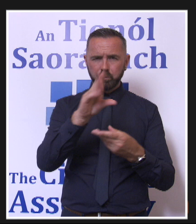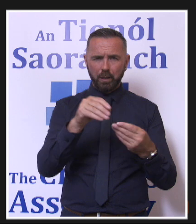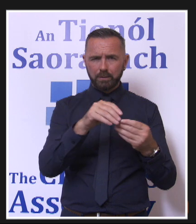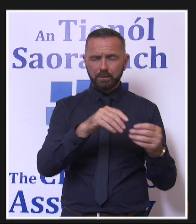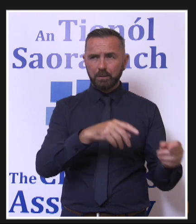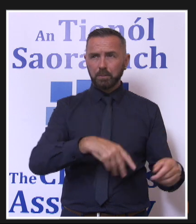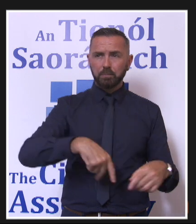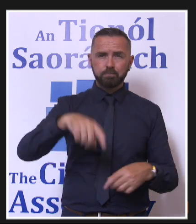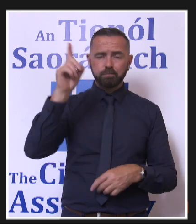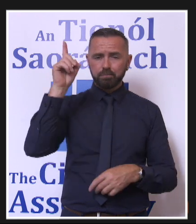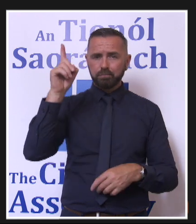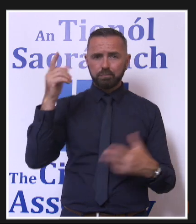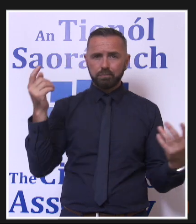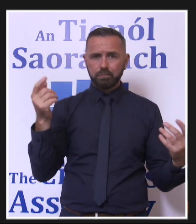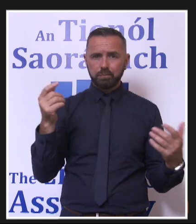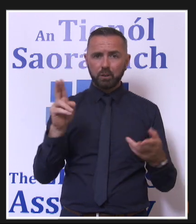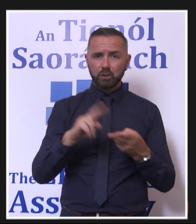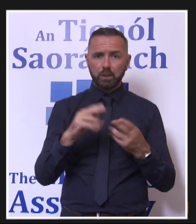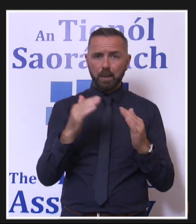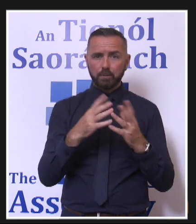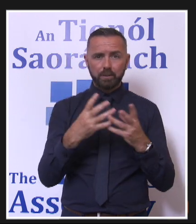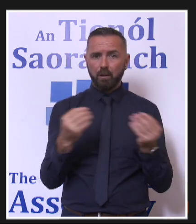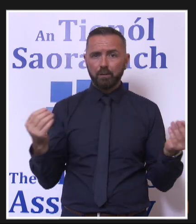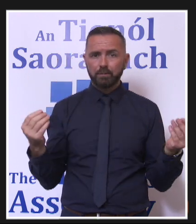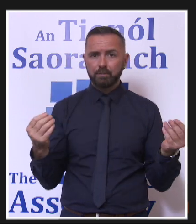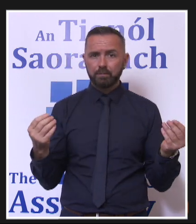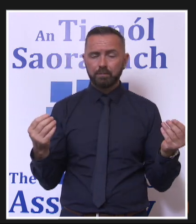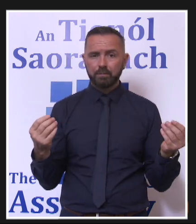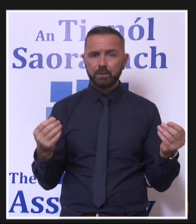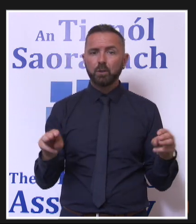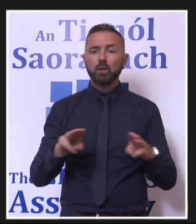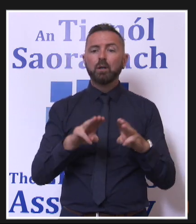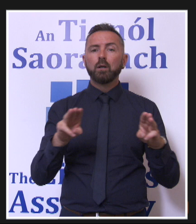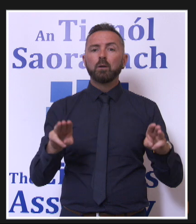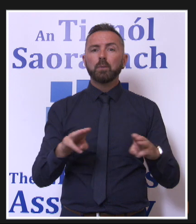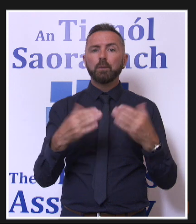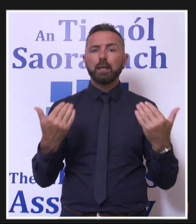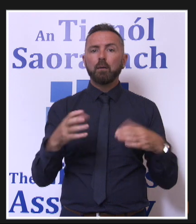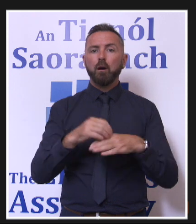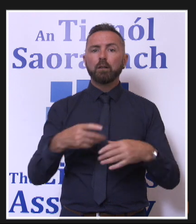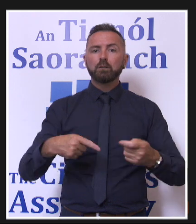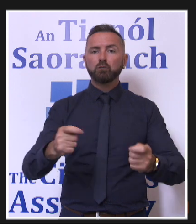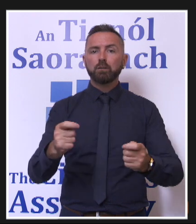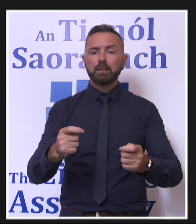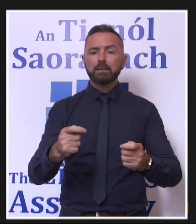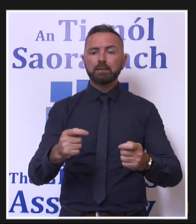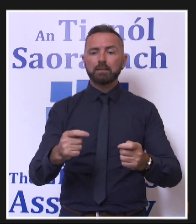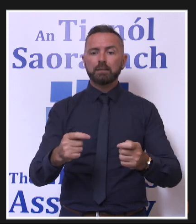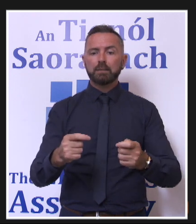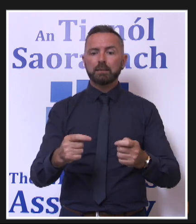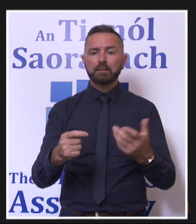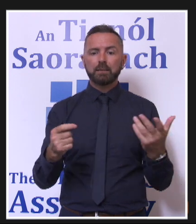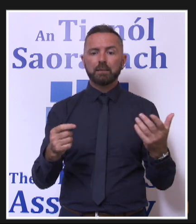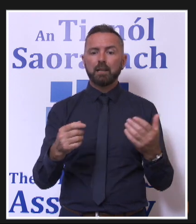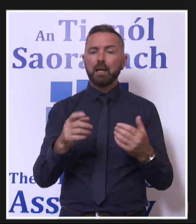The rooming houses are gone. And so we've had a lot of people who have been on the streets. The mayor did a